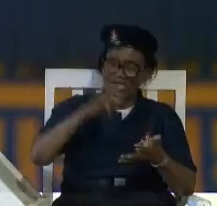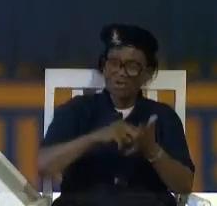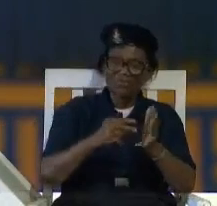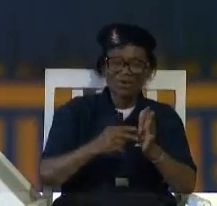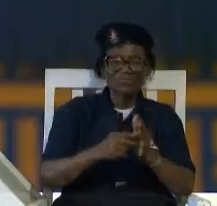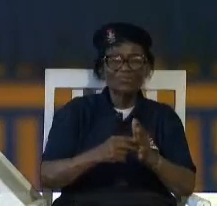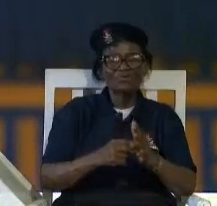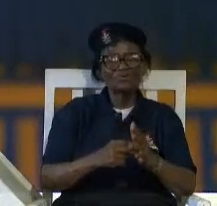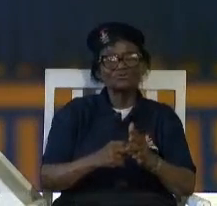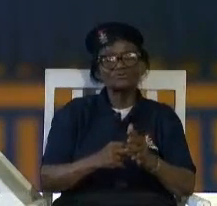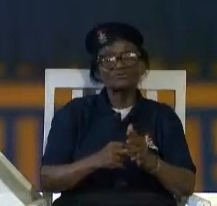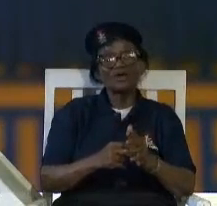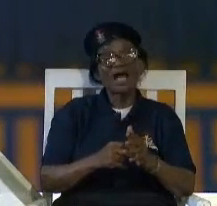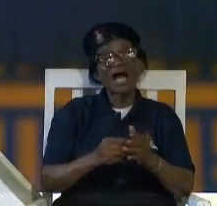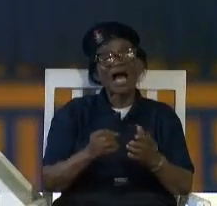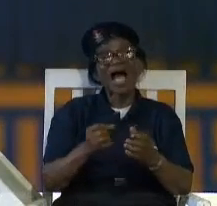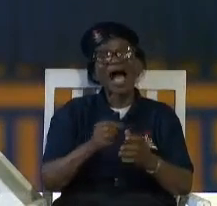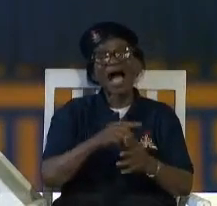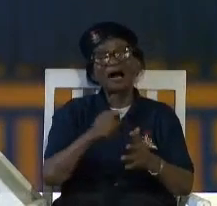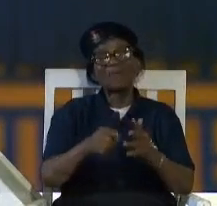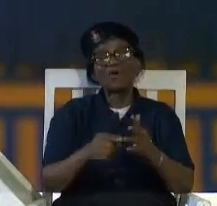Well, among many other things,